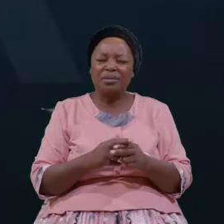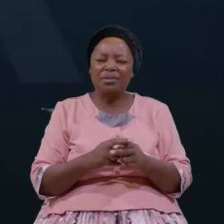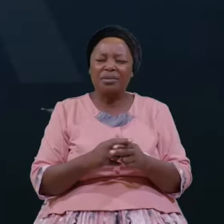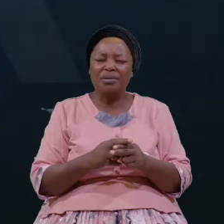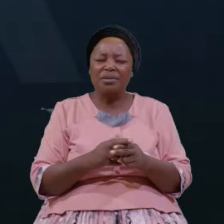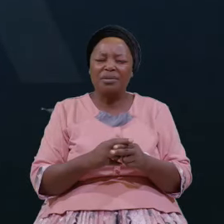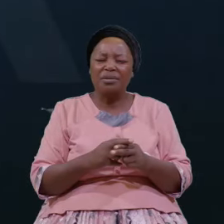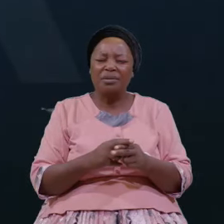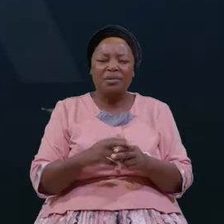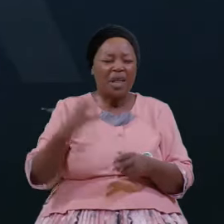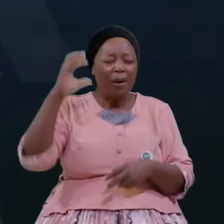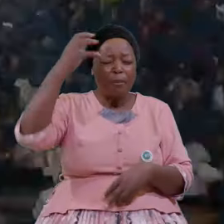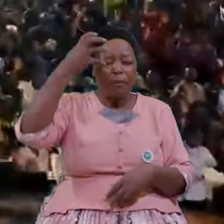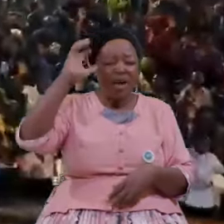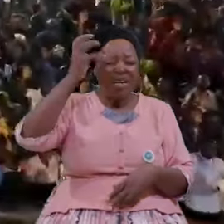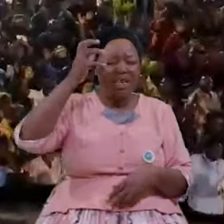Madness, vanish away.